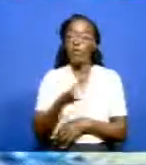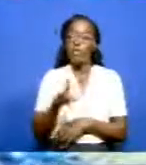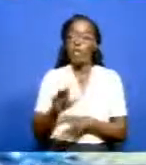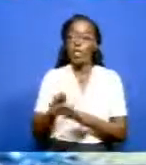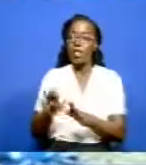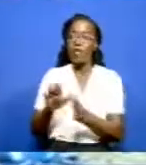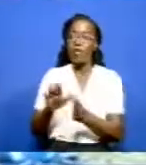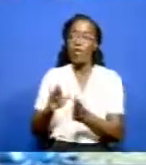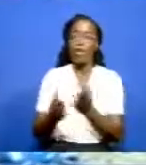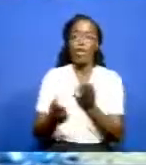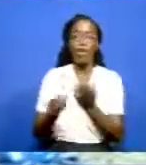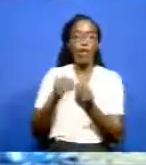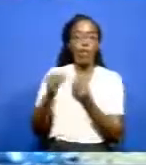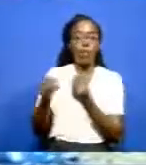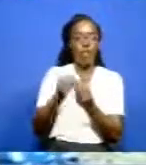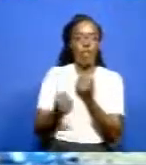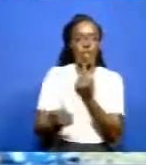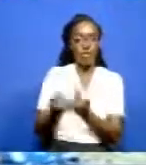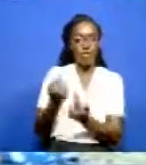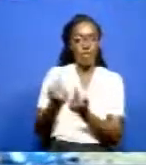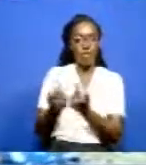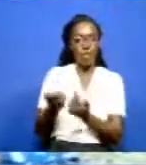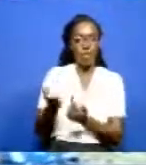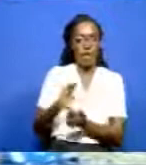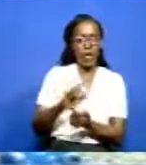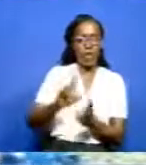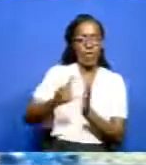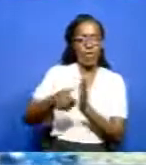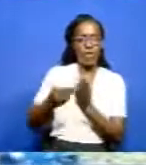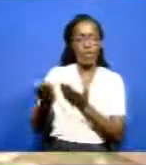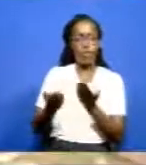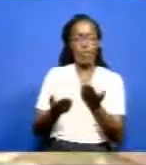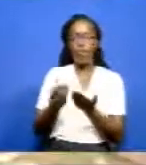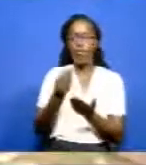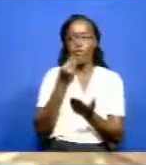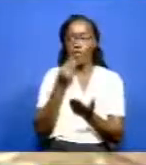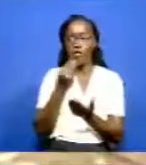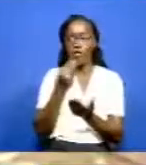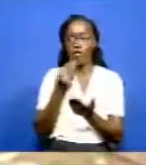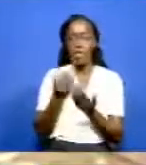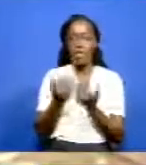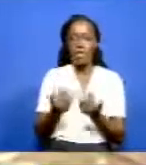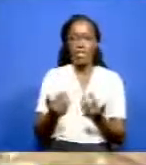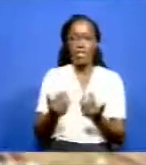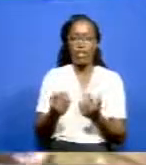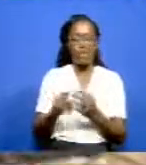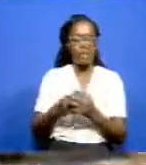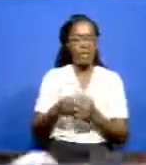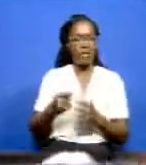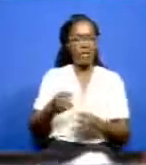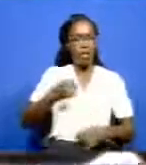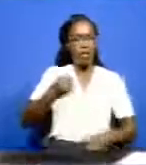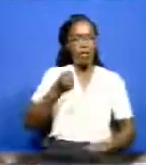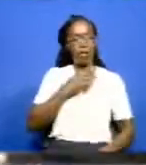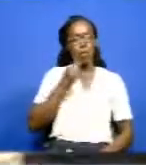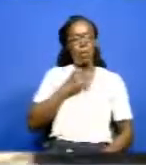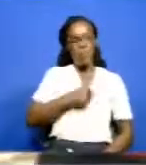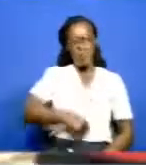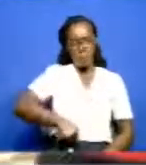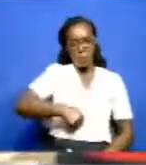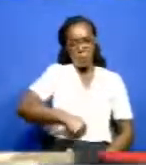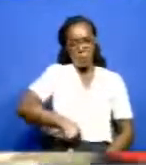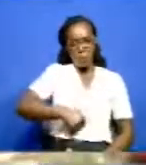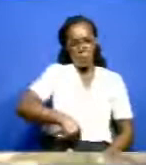the bananas cooking for a while and returned later to serve the meal. She says the children started complaining of stomachache